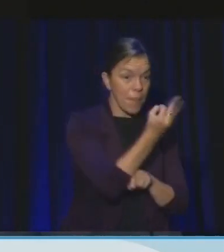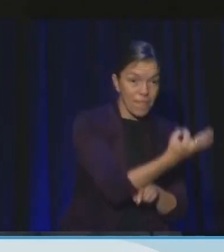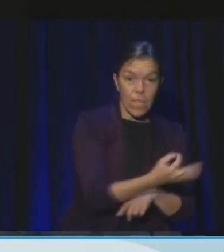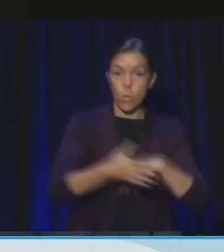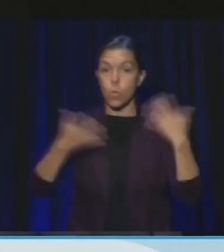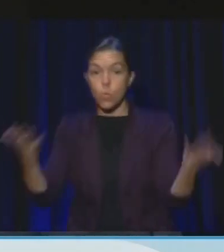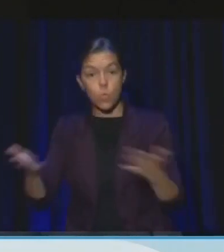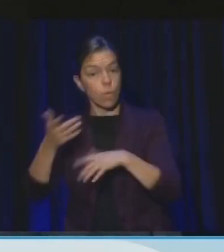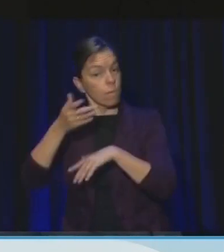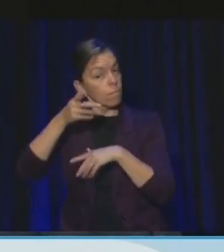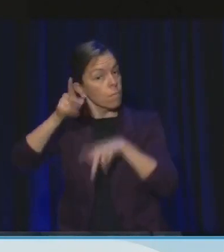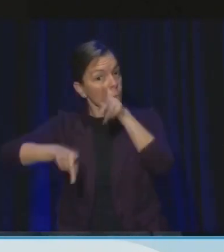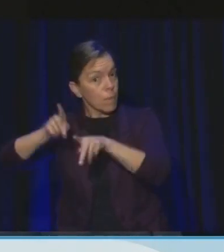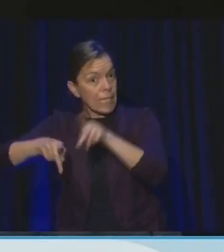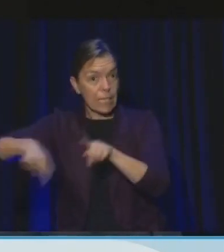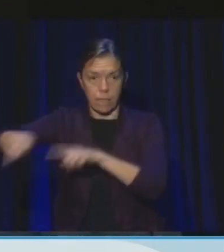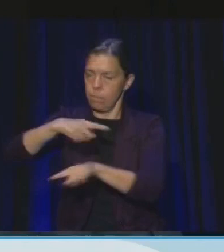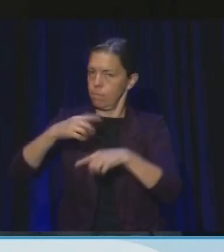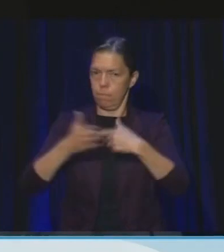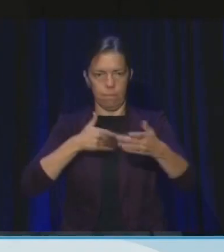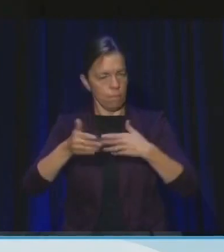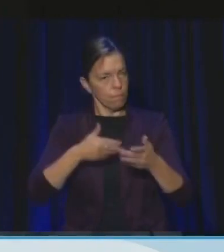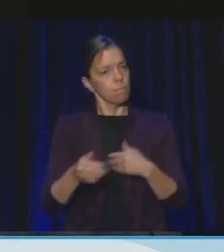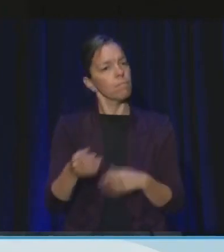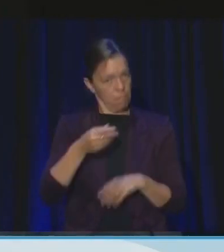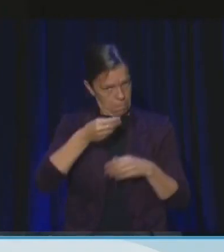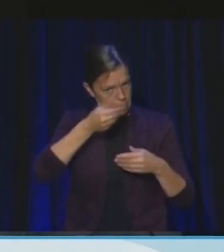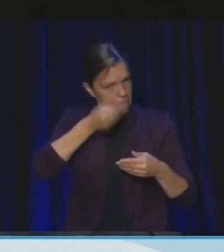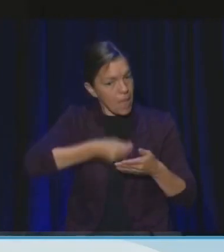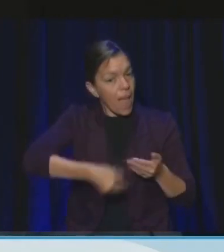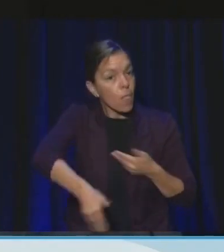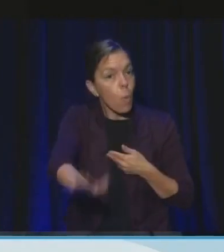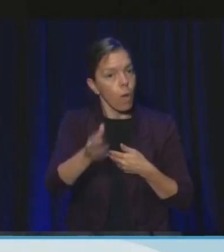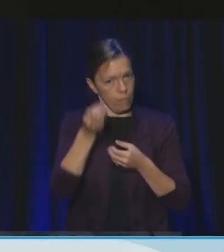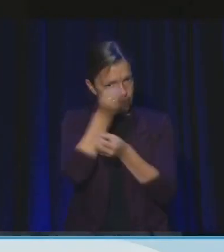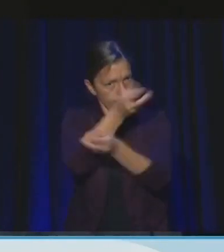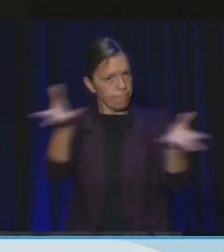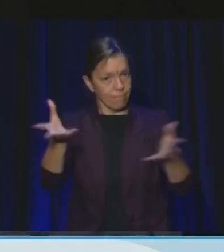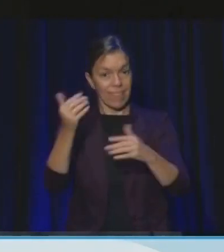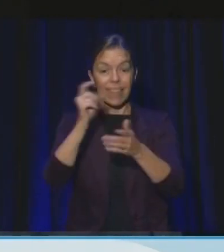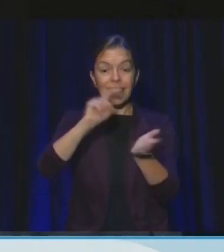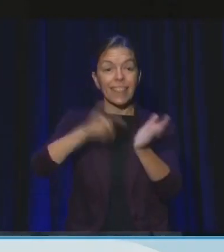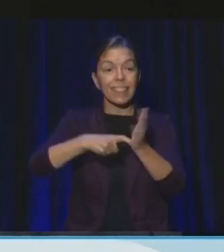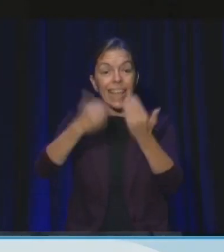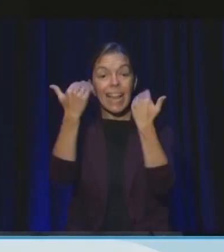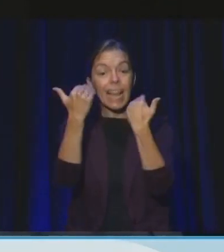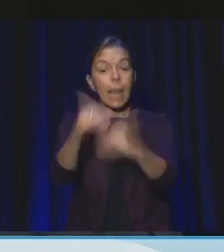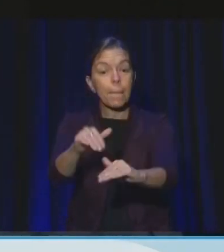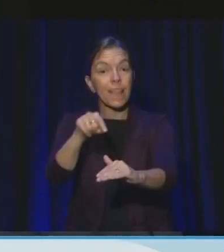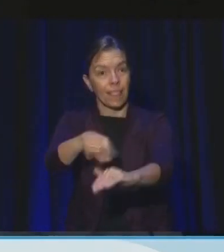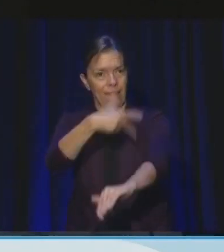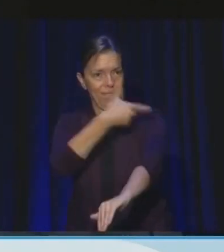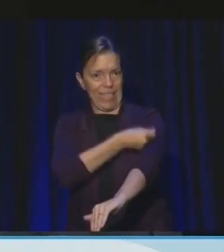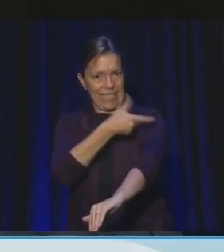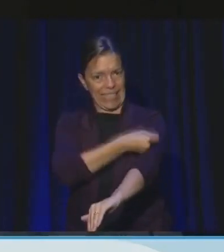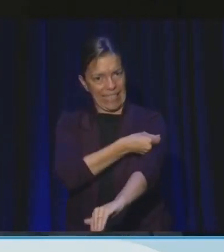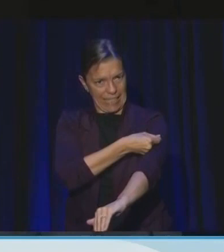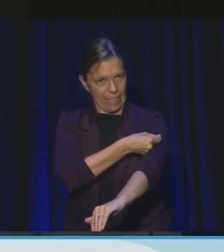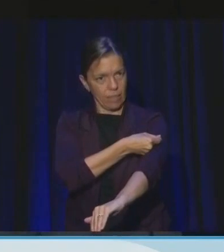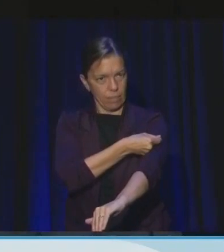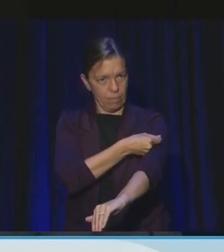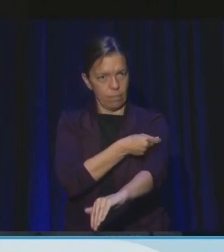be for few days to be vaccinated, because if we count the delay of 24